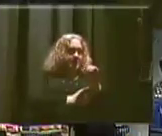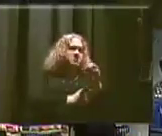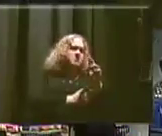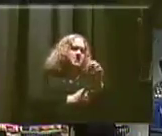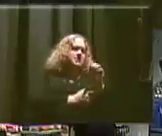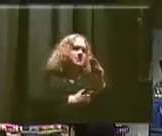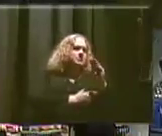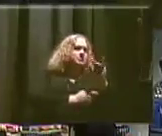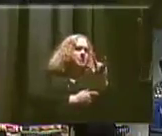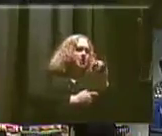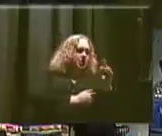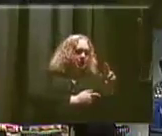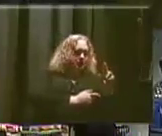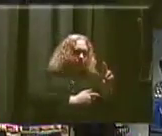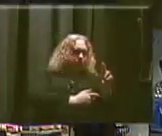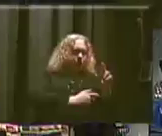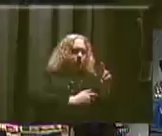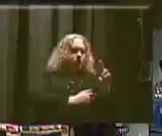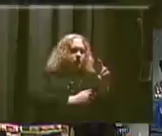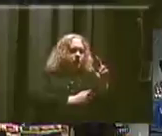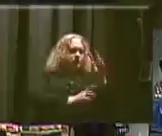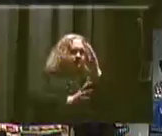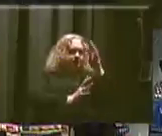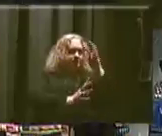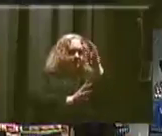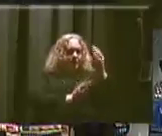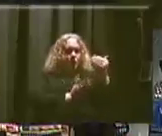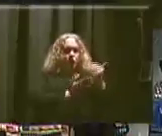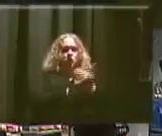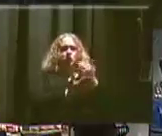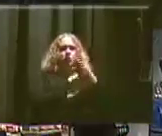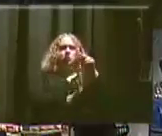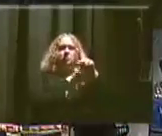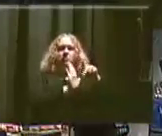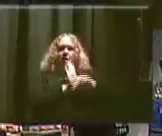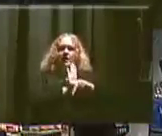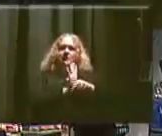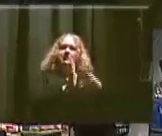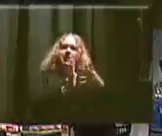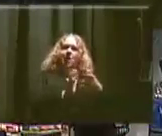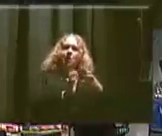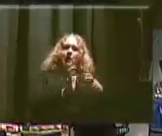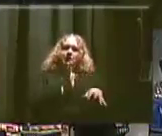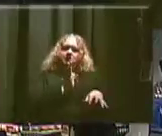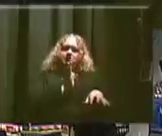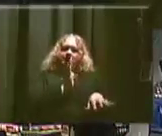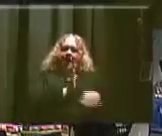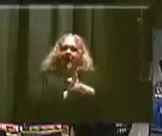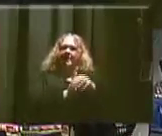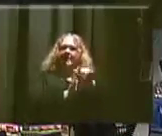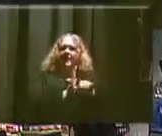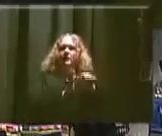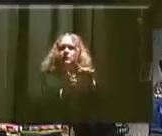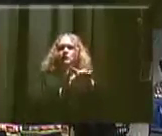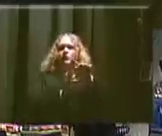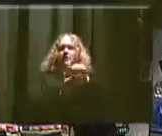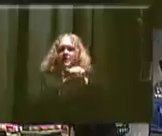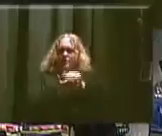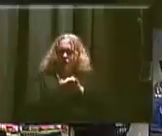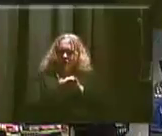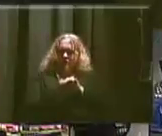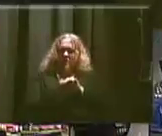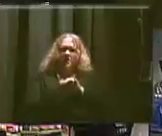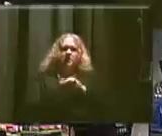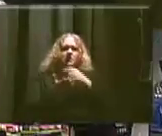formulate a simple policy that I would then like to just have it on the agenda at the next meeting. And she said this was the